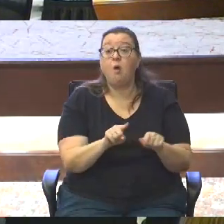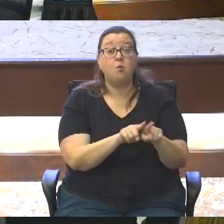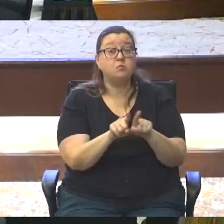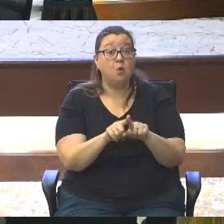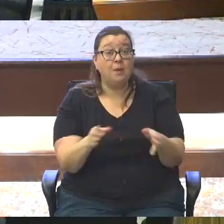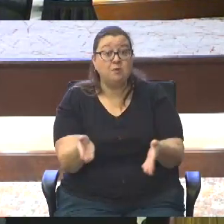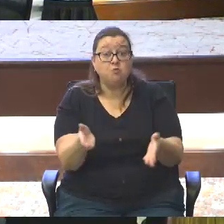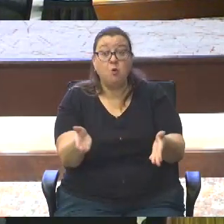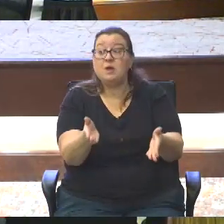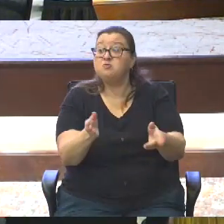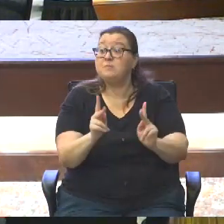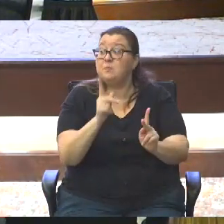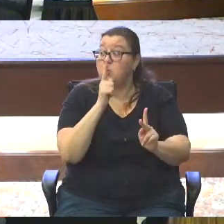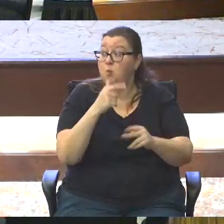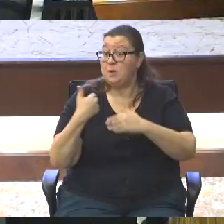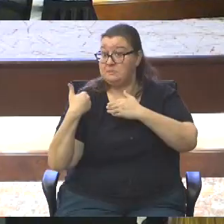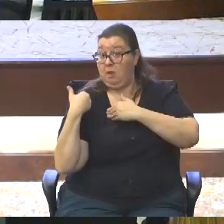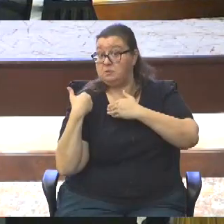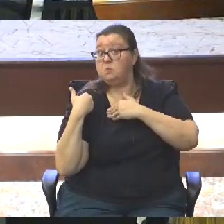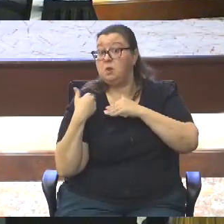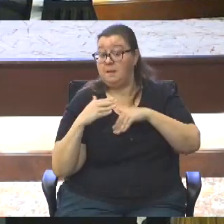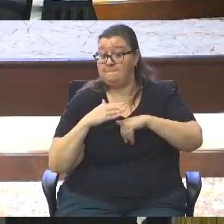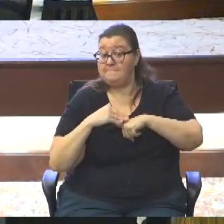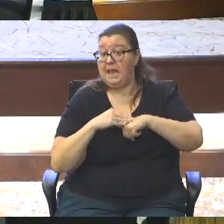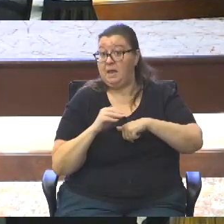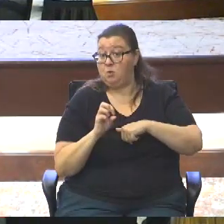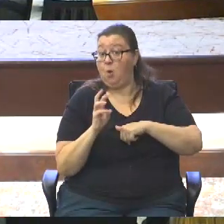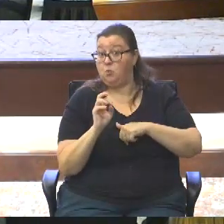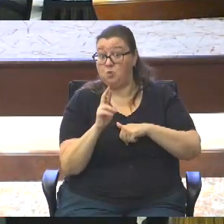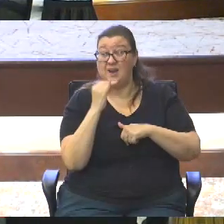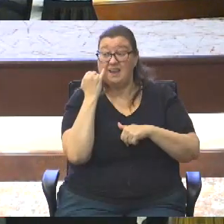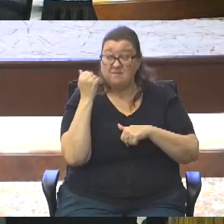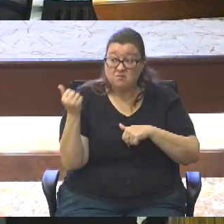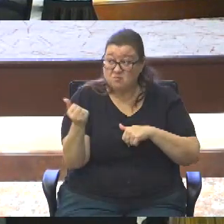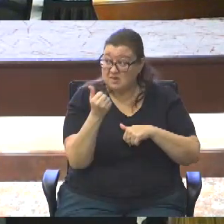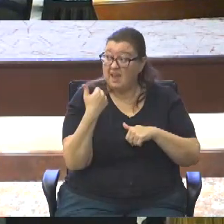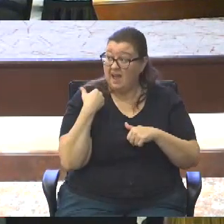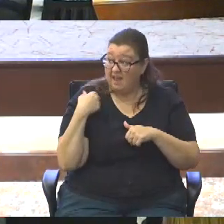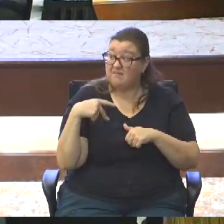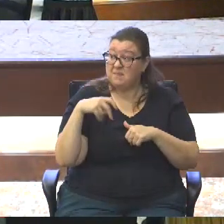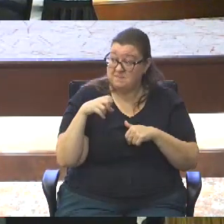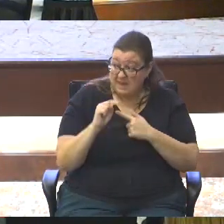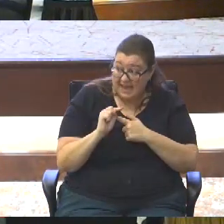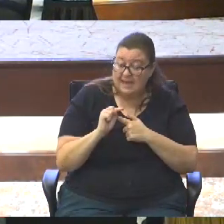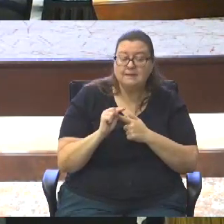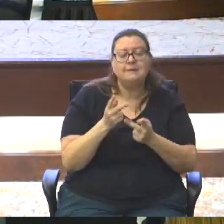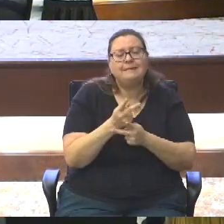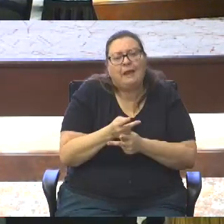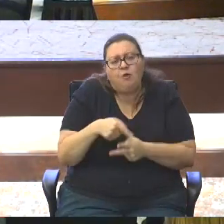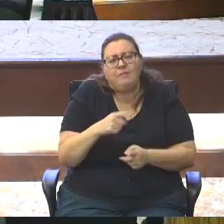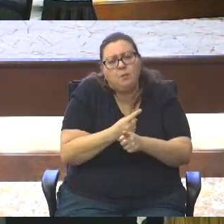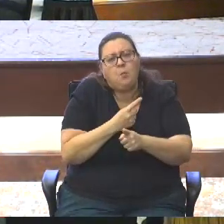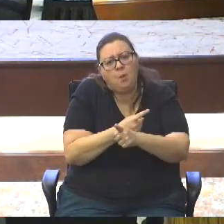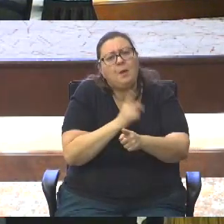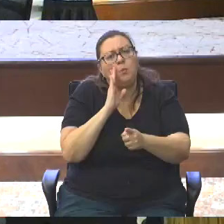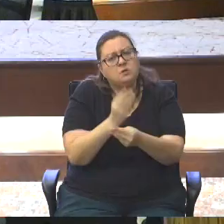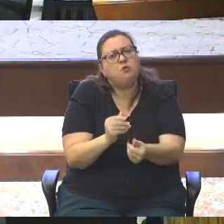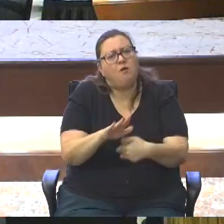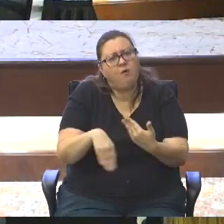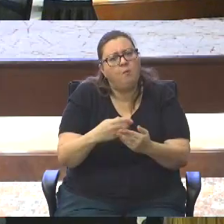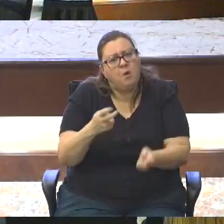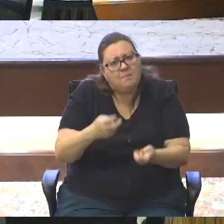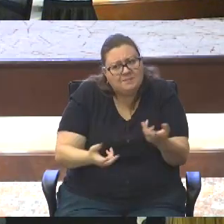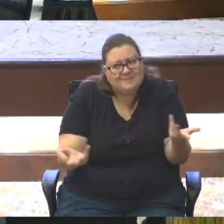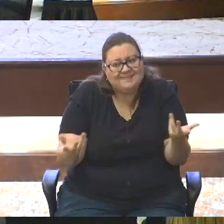encourage responsible pet ownership. If you got a pet, please take care of your pet, and that would solve all of our problems in the city. So